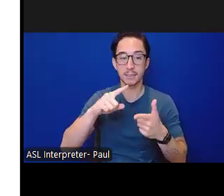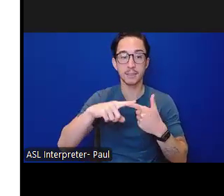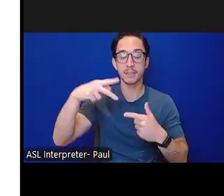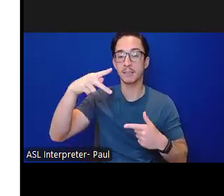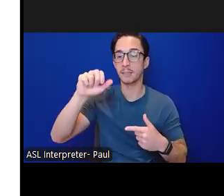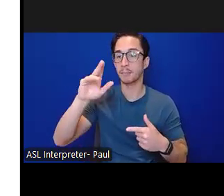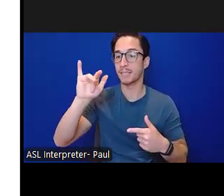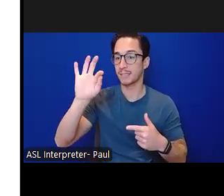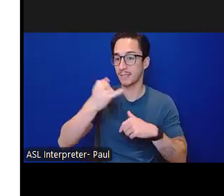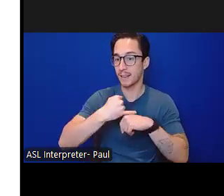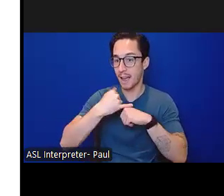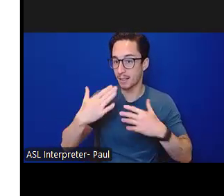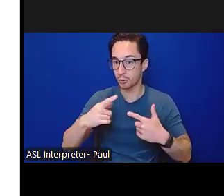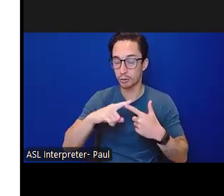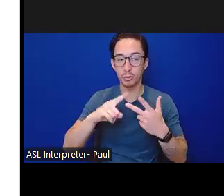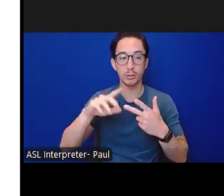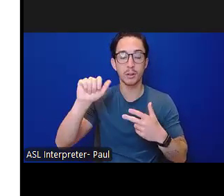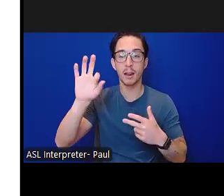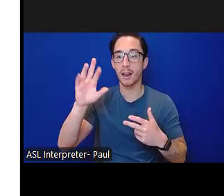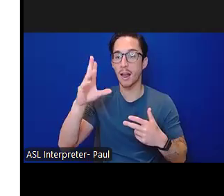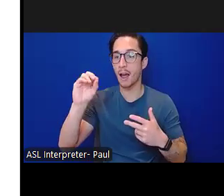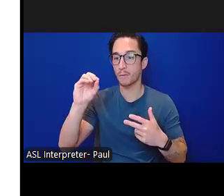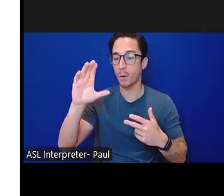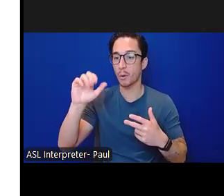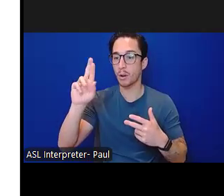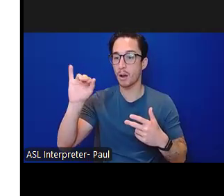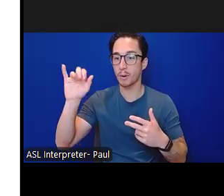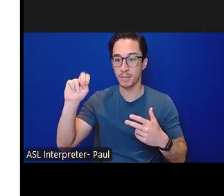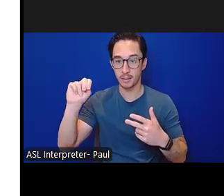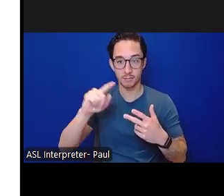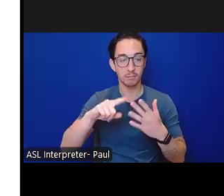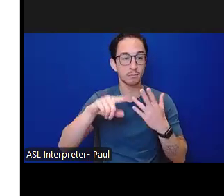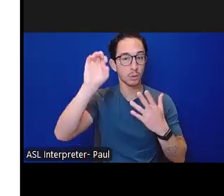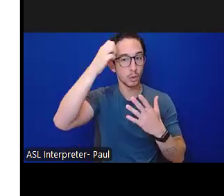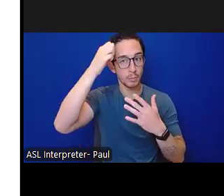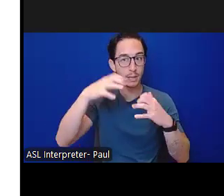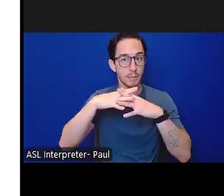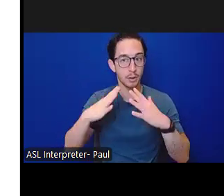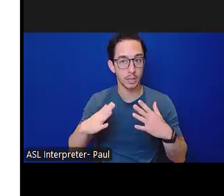Islander, Afro-Caribbean, European American.